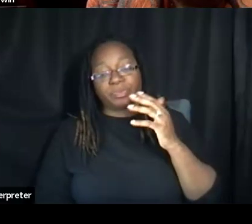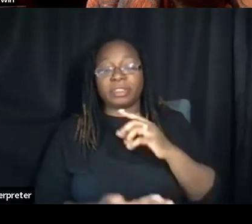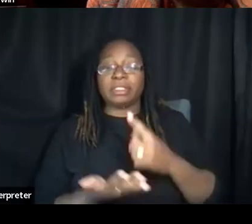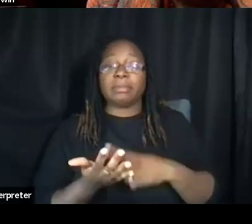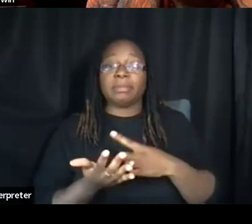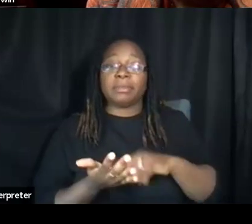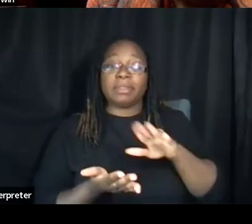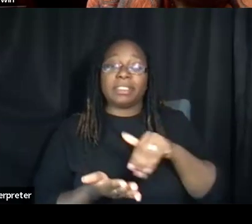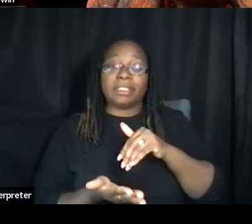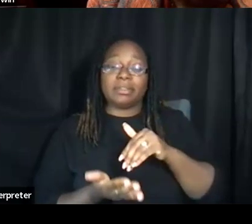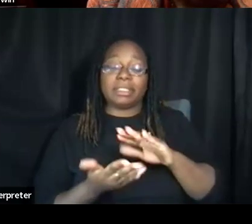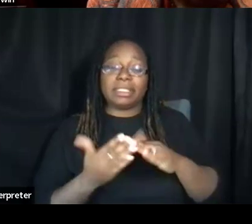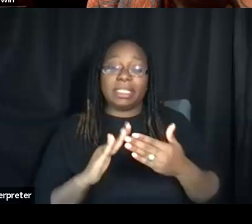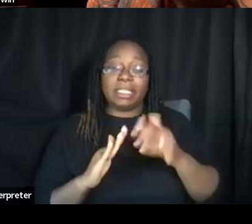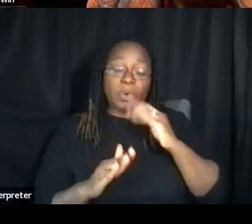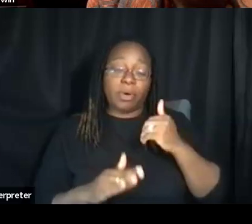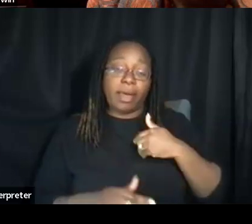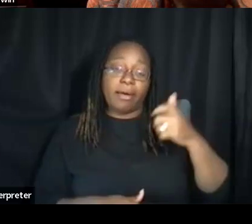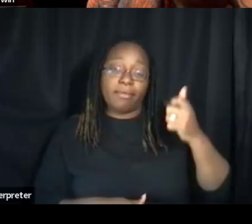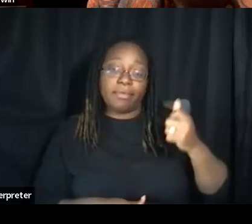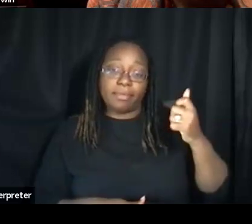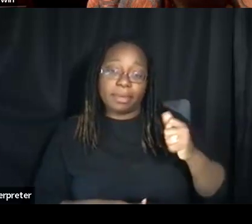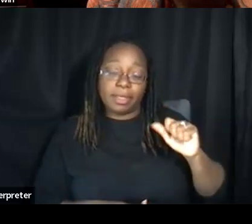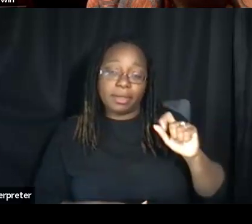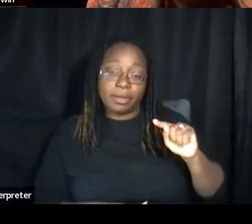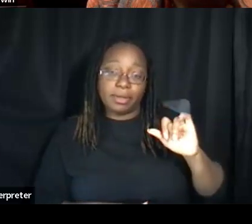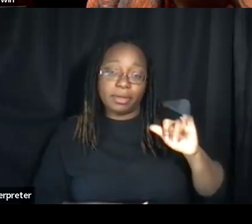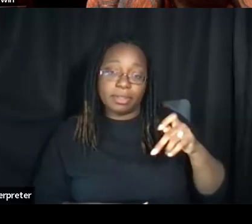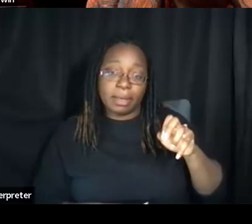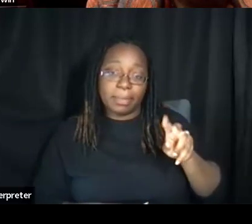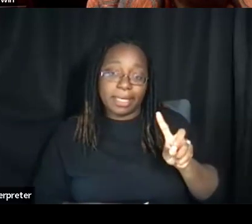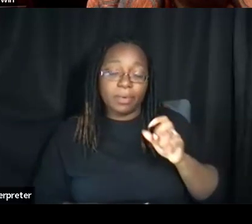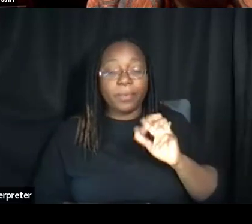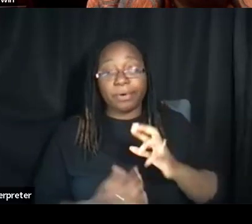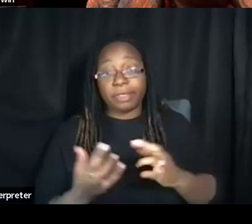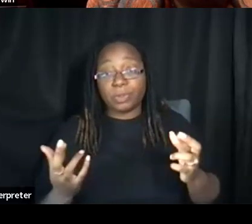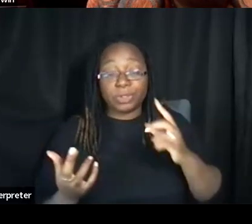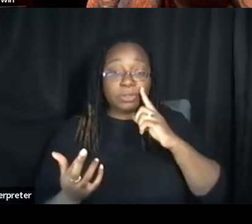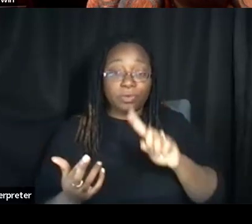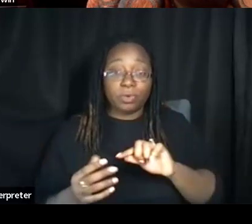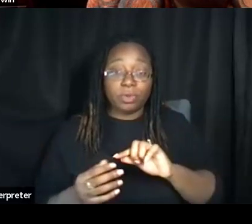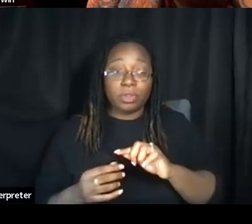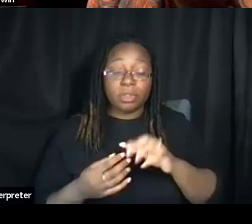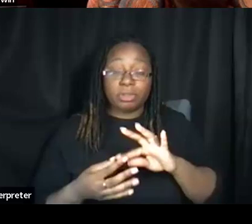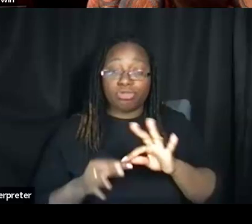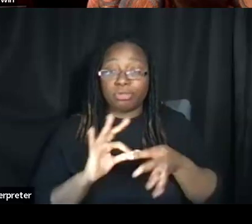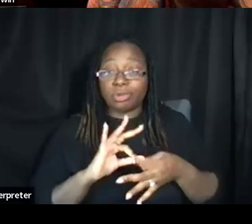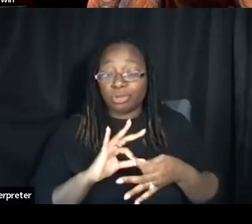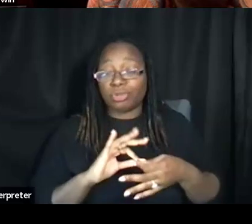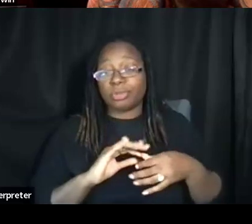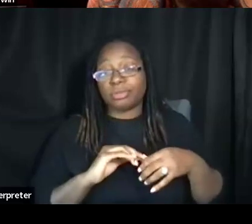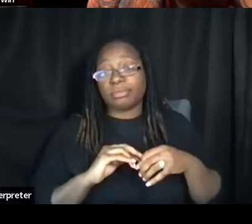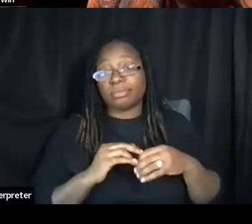have stipends or resources set aside for translation services,